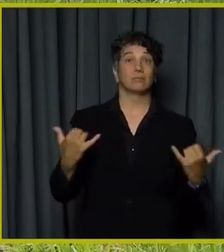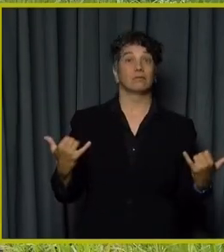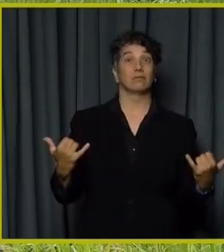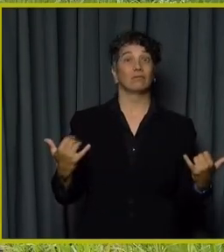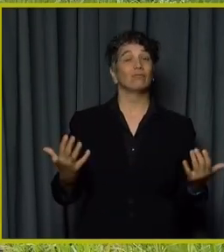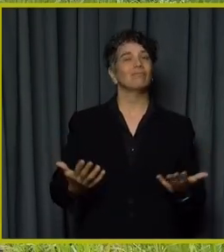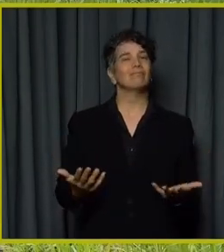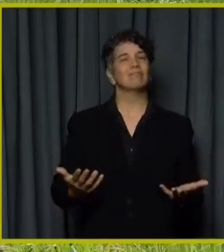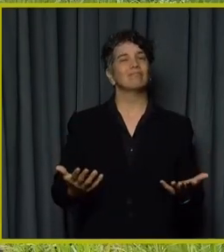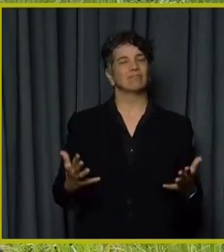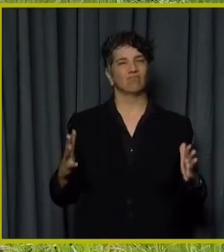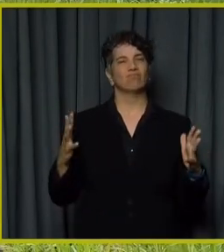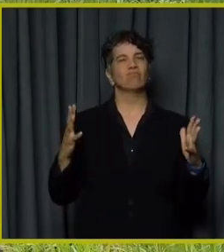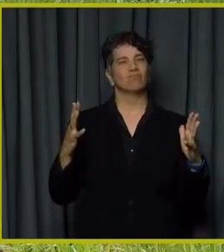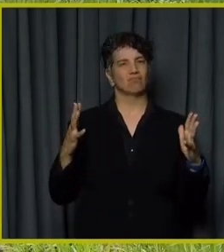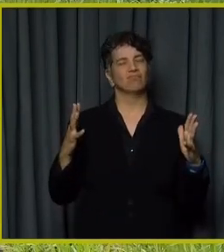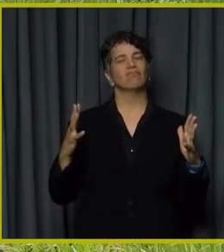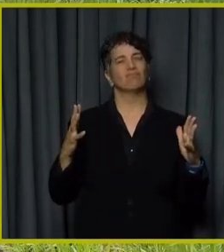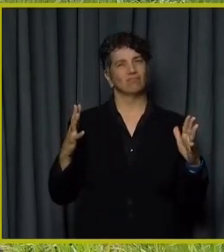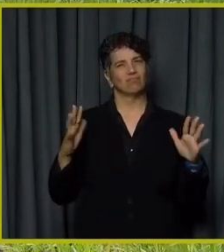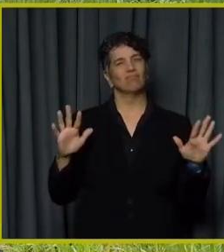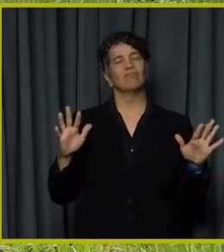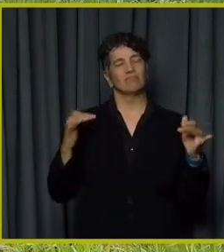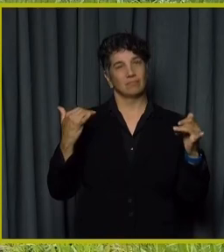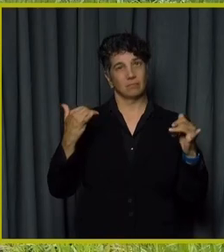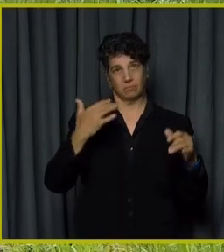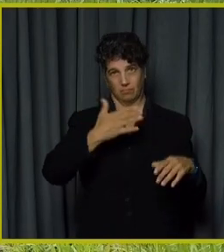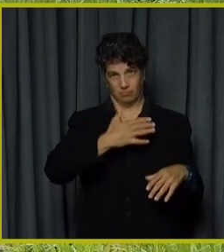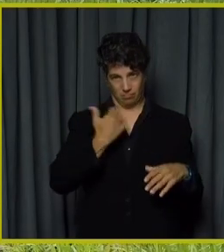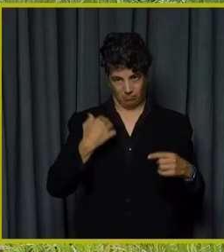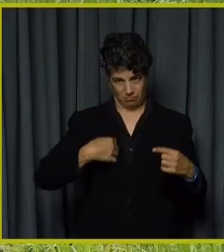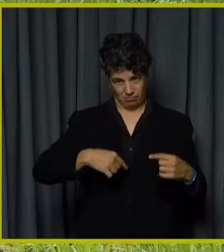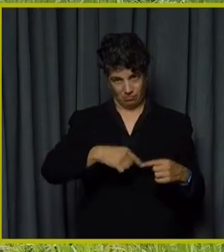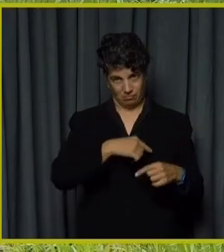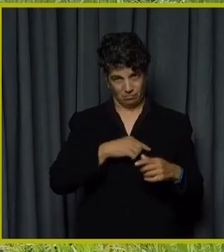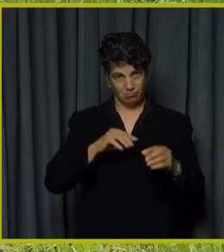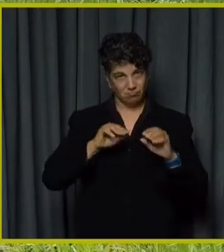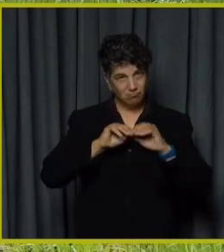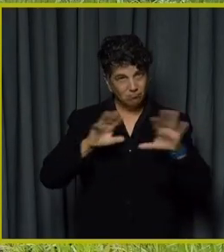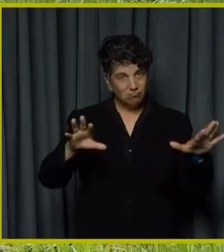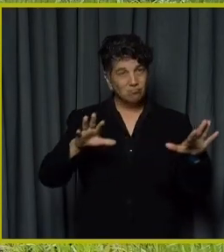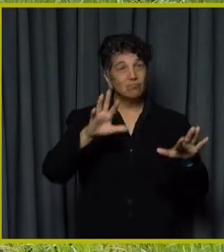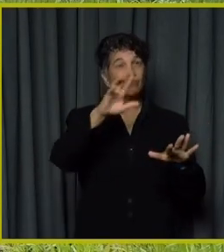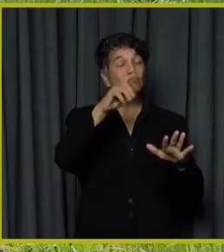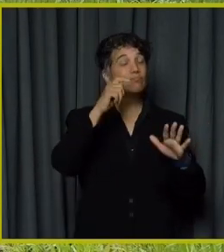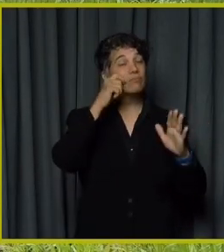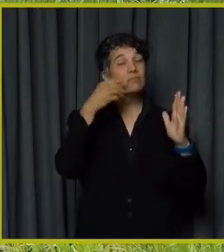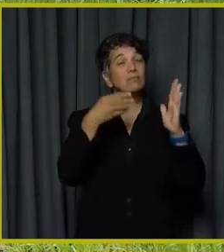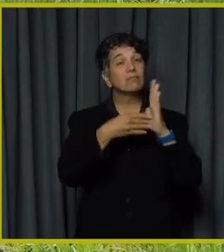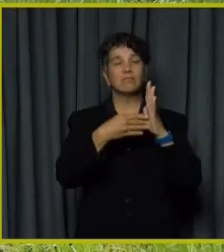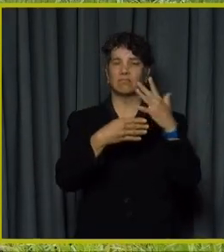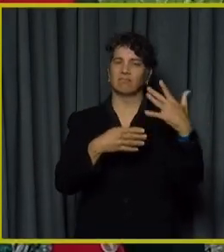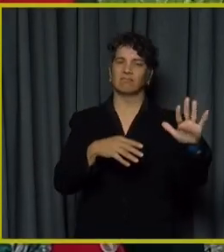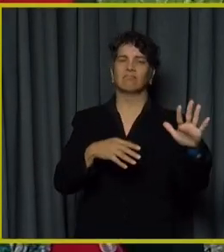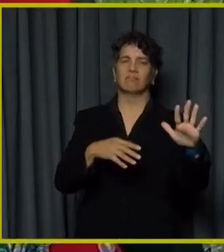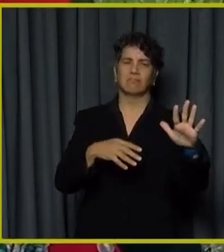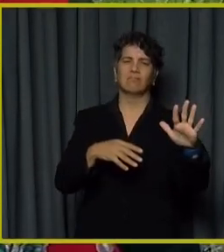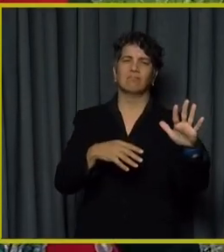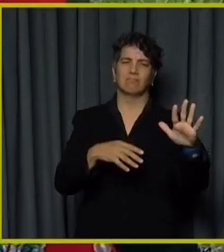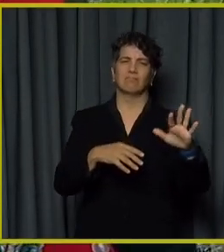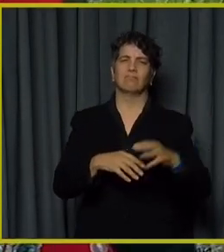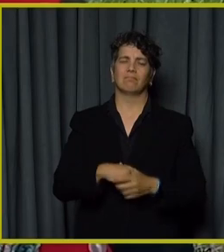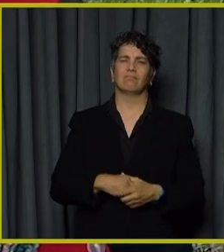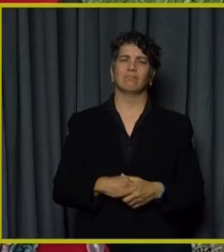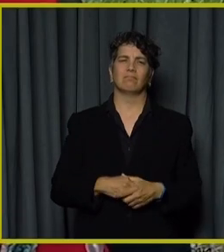reckoning over the racist birth of this place must happen. Our